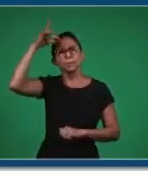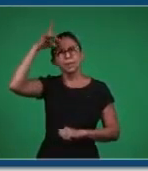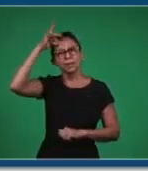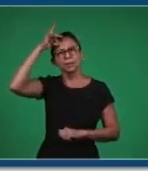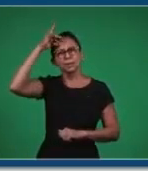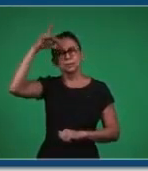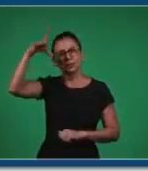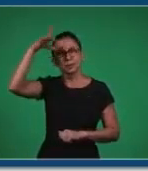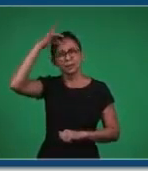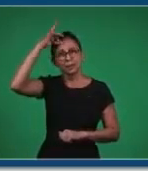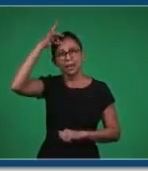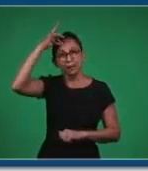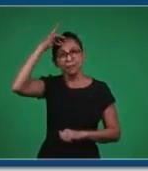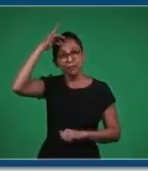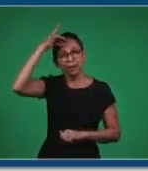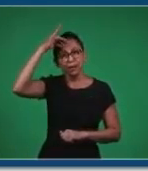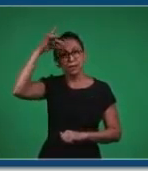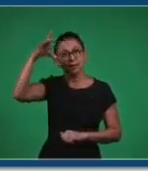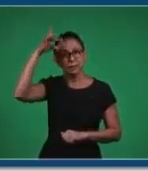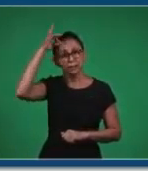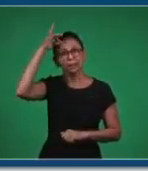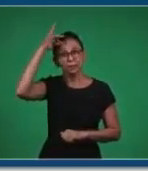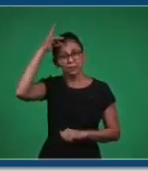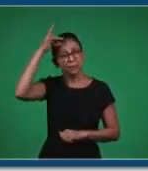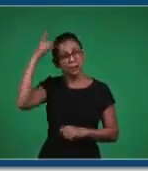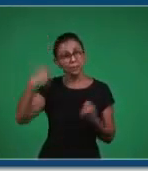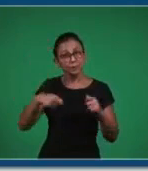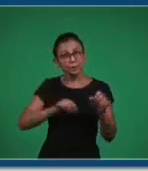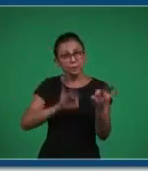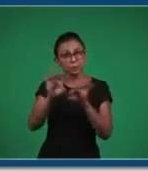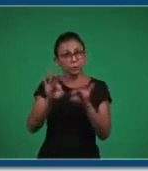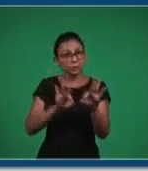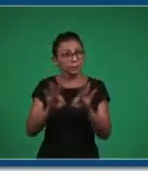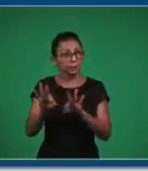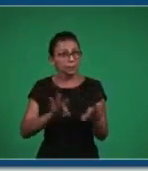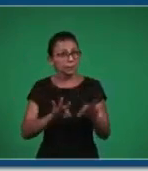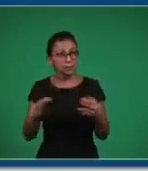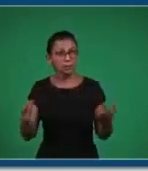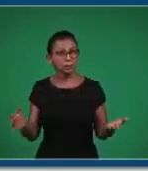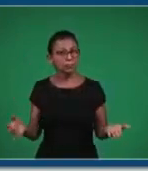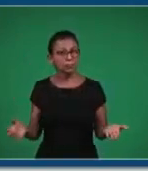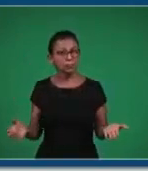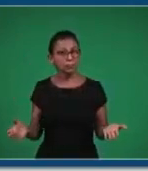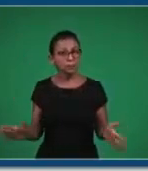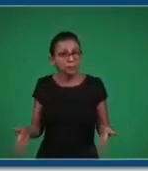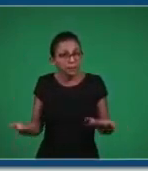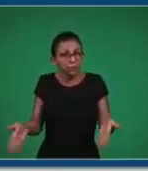material. No, this child need to have planning and organization.